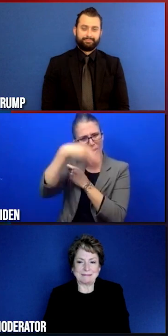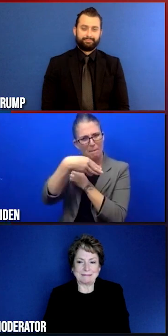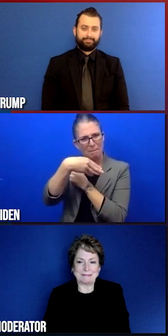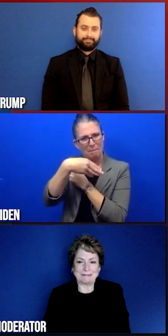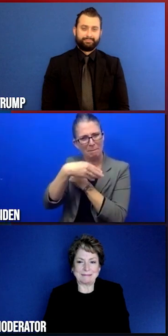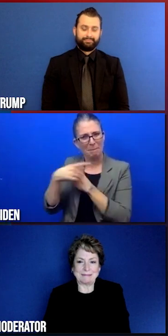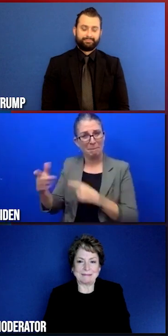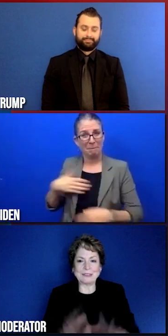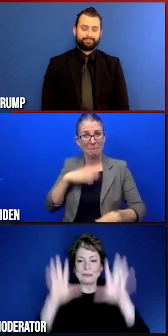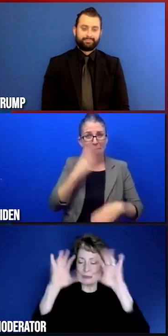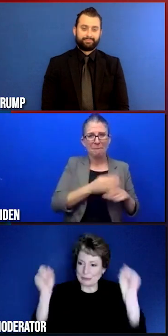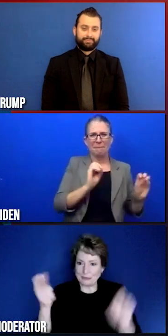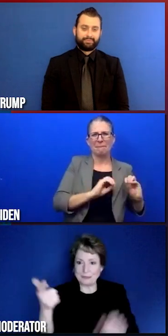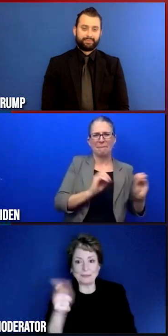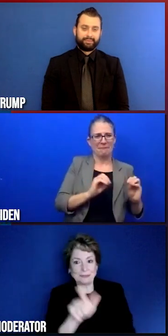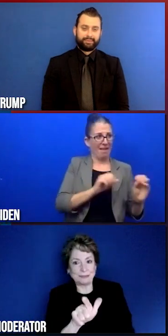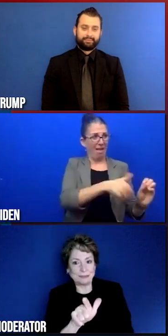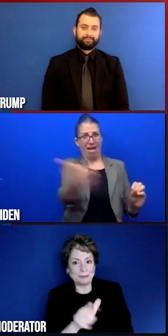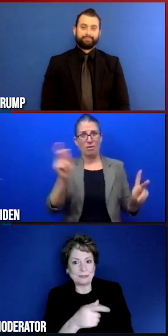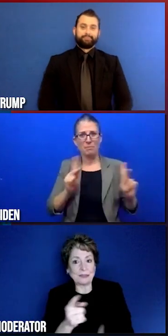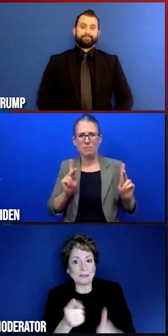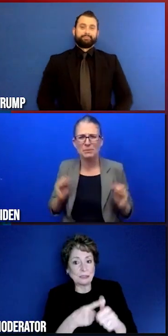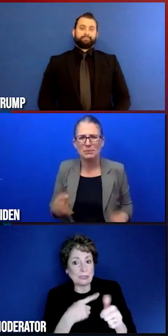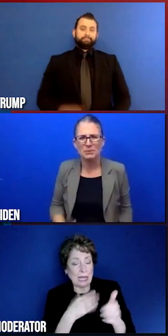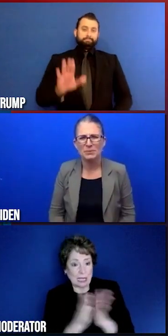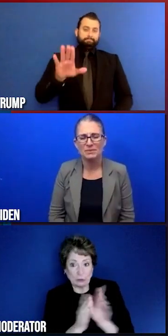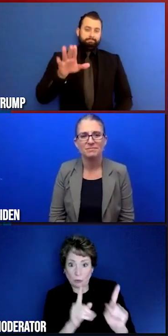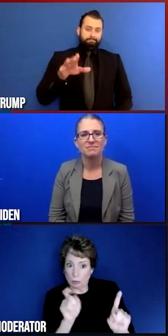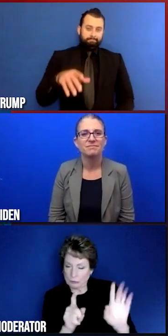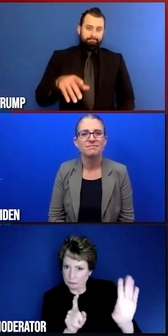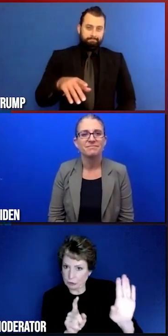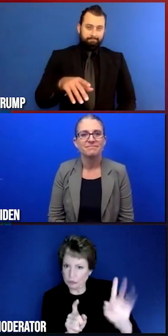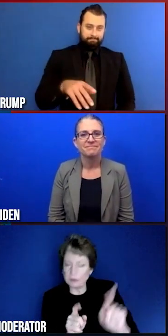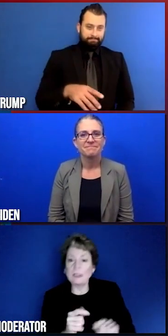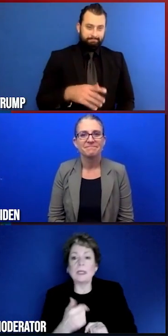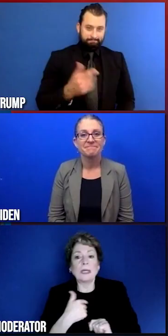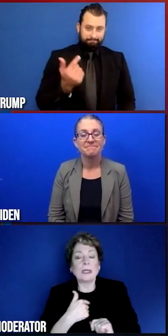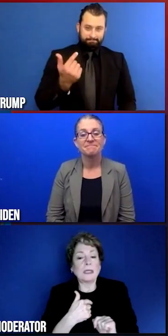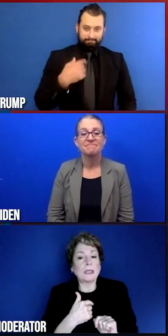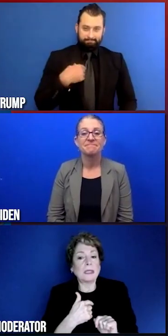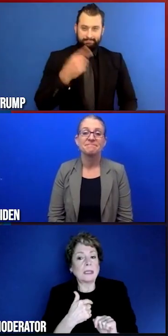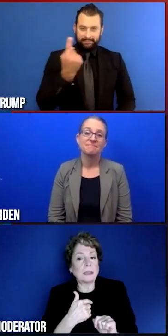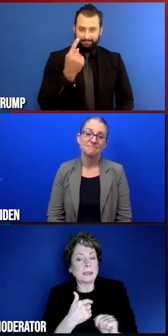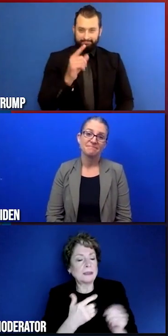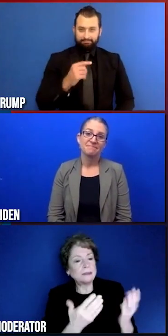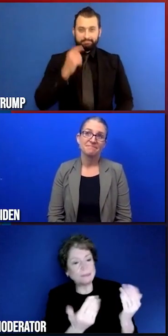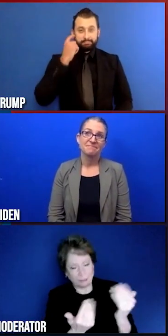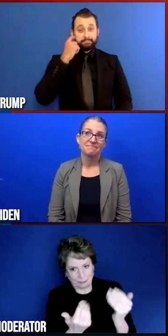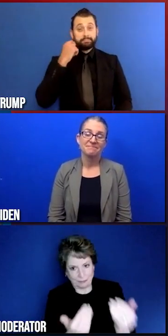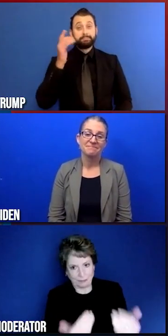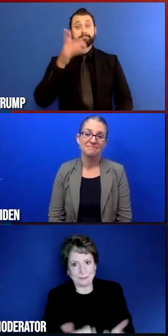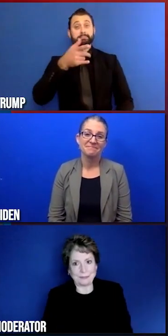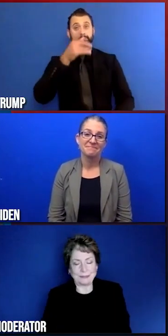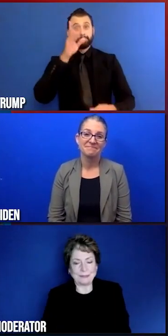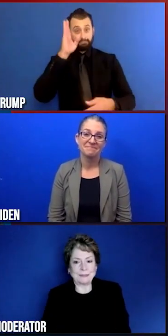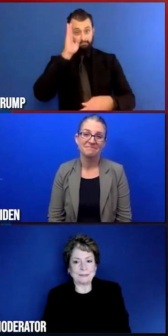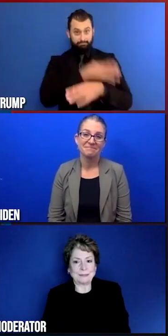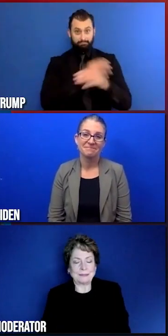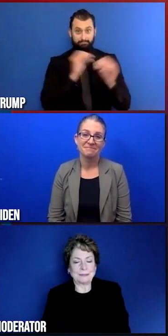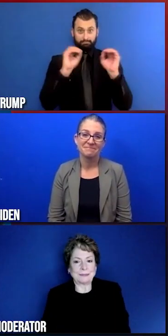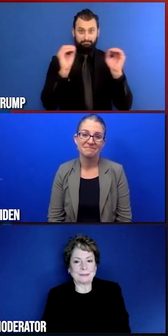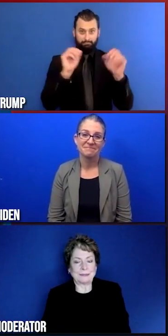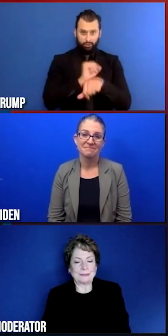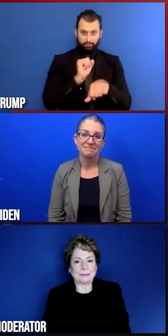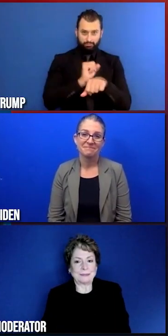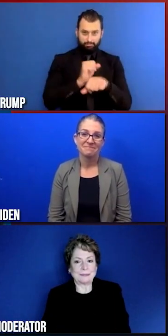question to you. But could I just one thing? Very quickly. His son didn't have a job for a long time, was sadly no longer in the